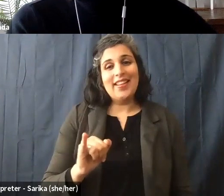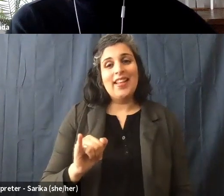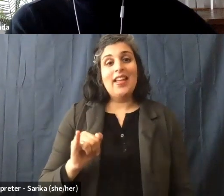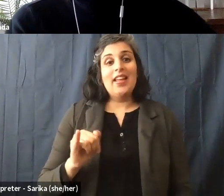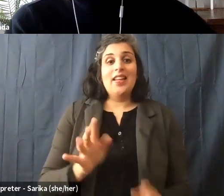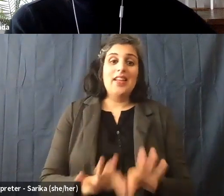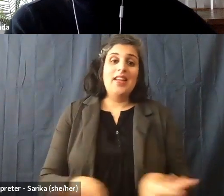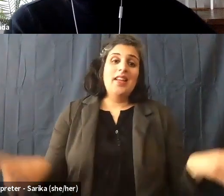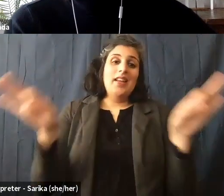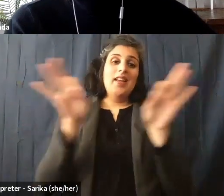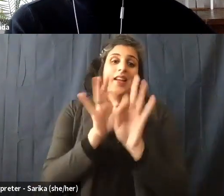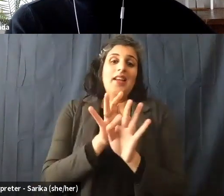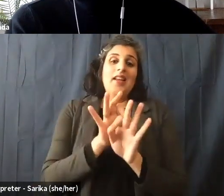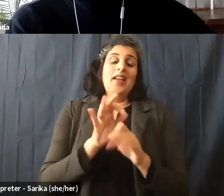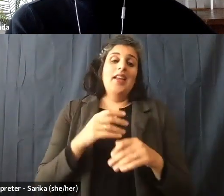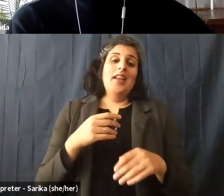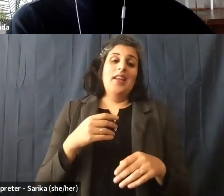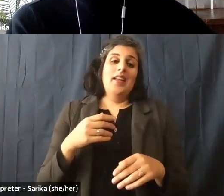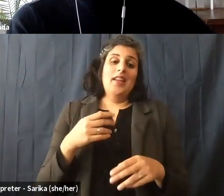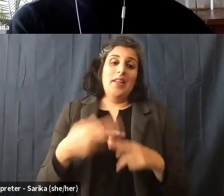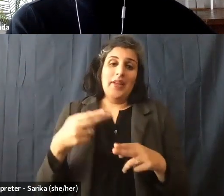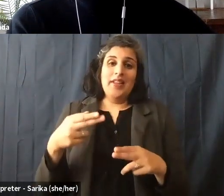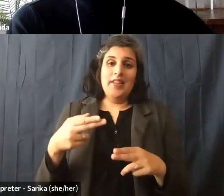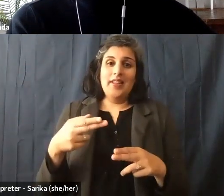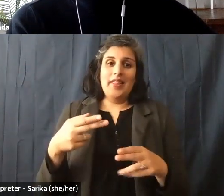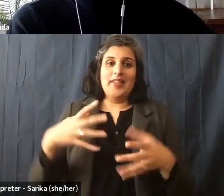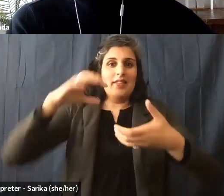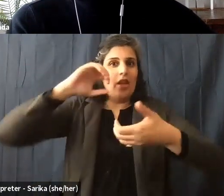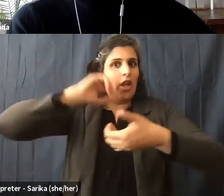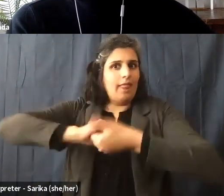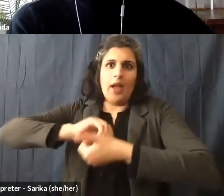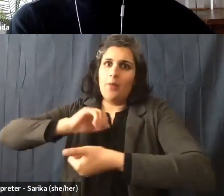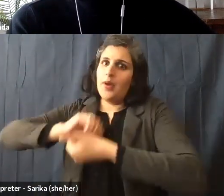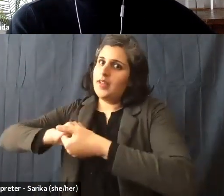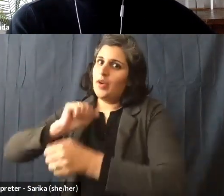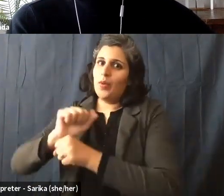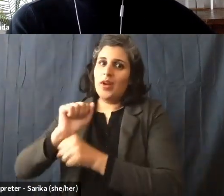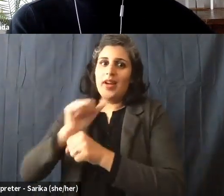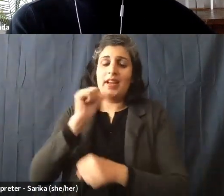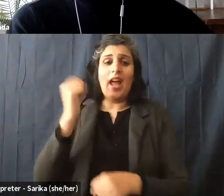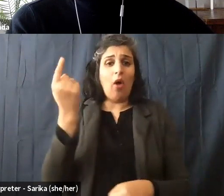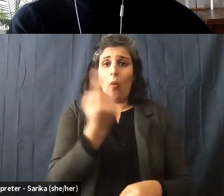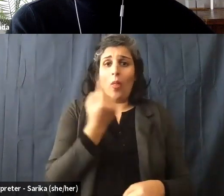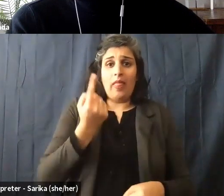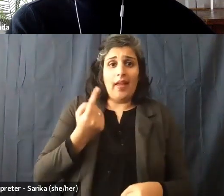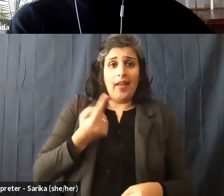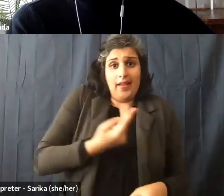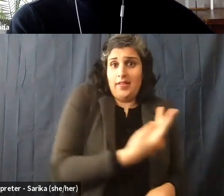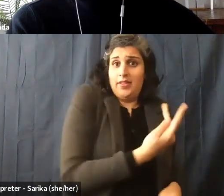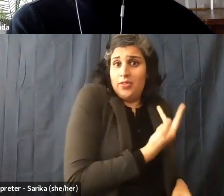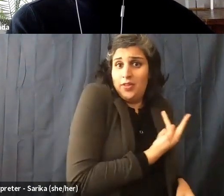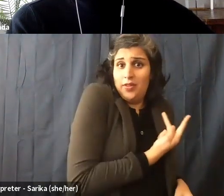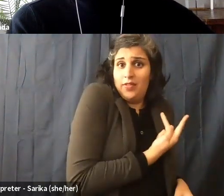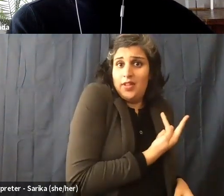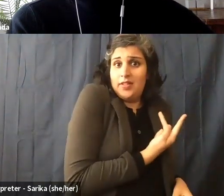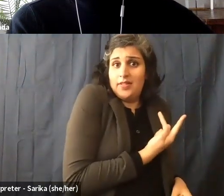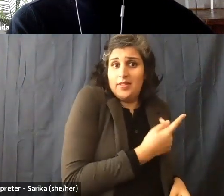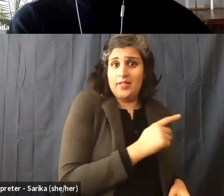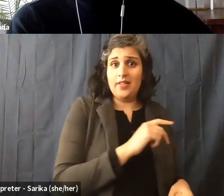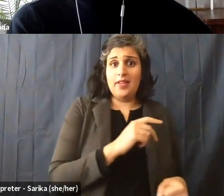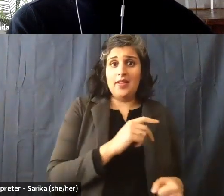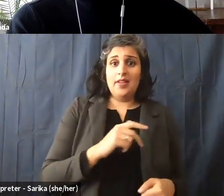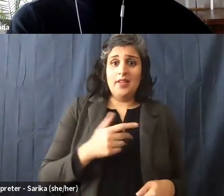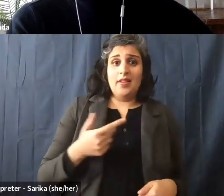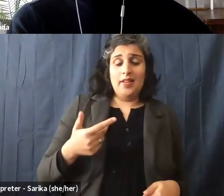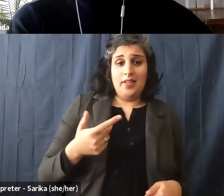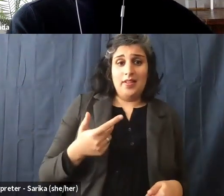to mention how this is a collaborative work, not just between Alex and myself, but between us. And like, for